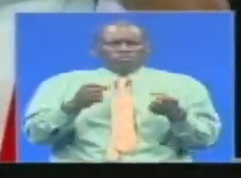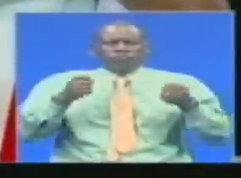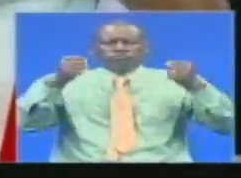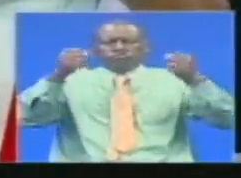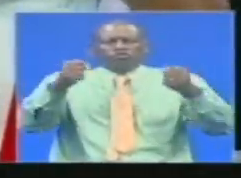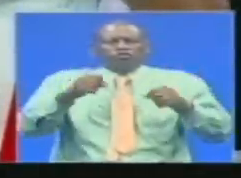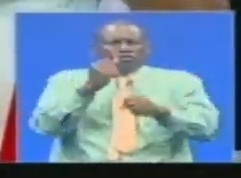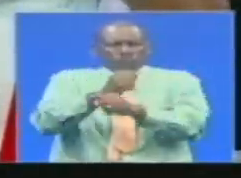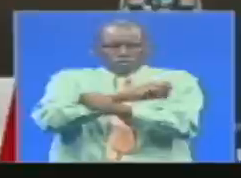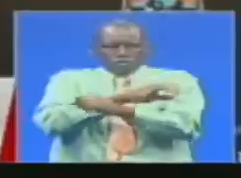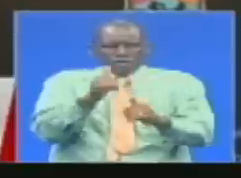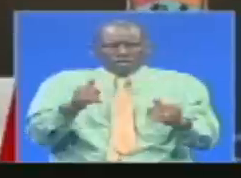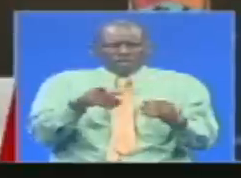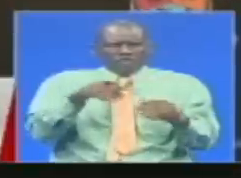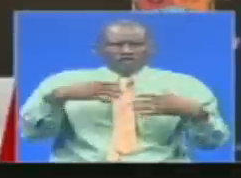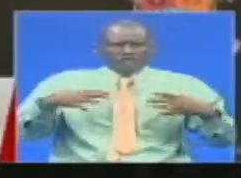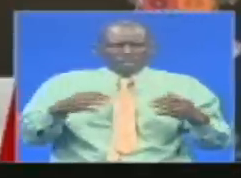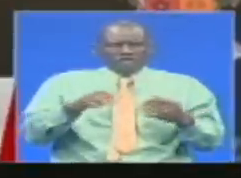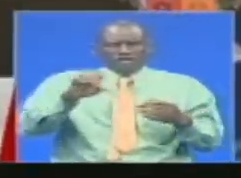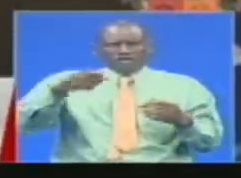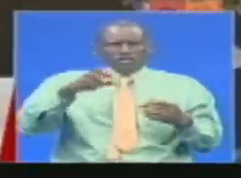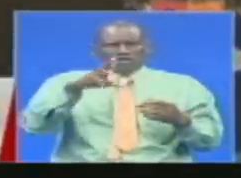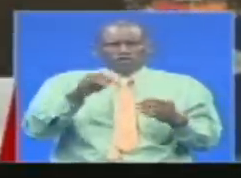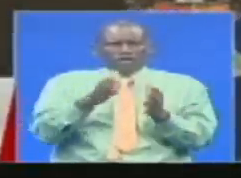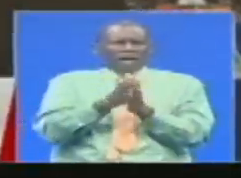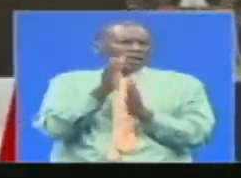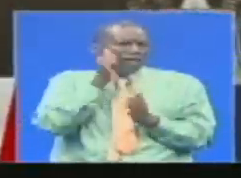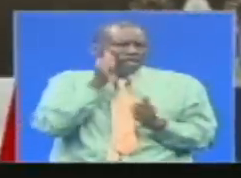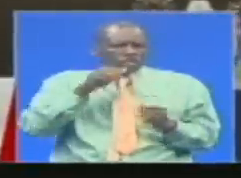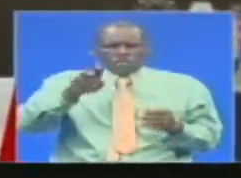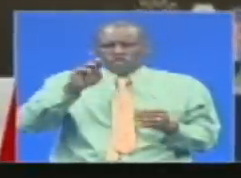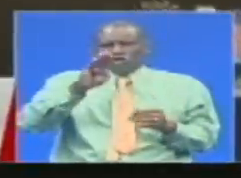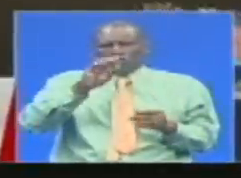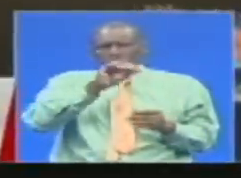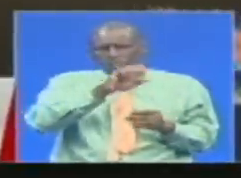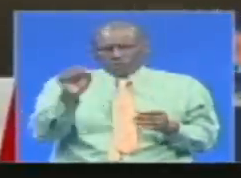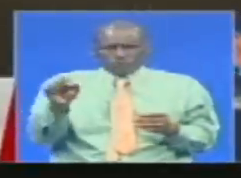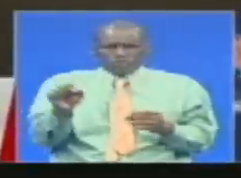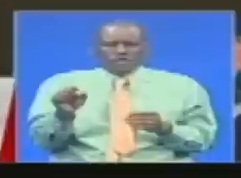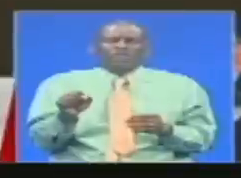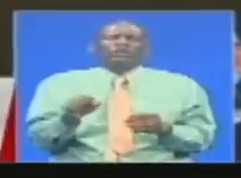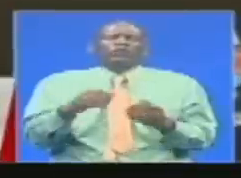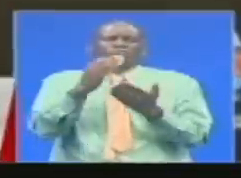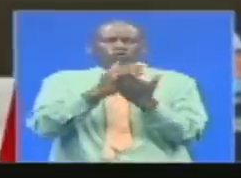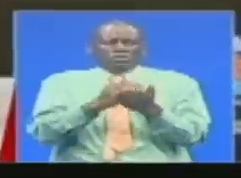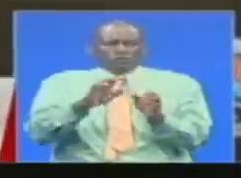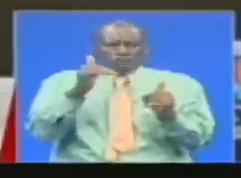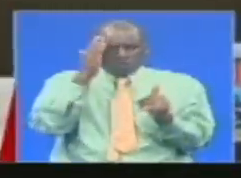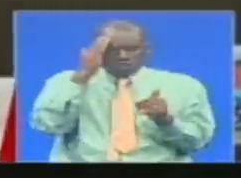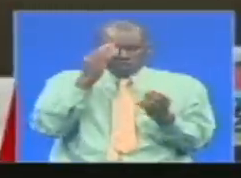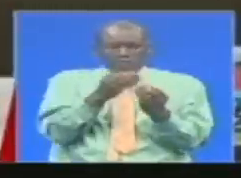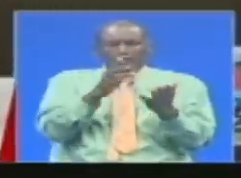performances in the comedy. Shiro in the Auntie Boss program is known for her seemingly simpleton nature and her mini blunders